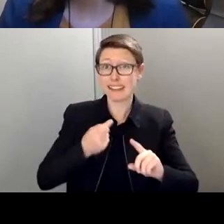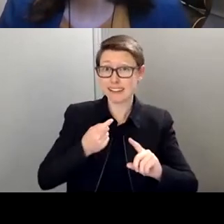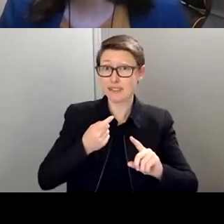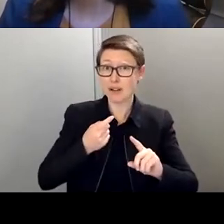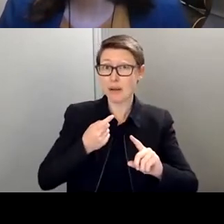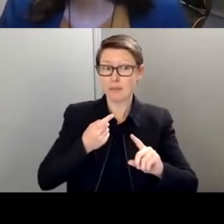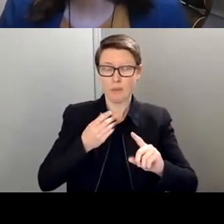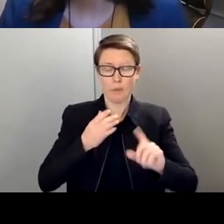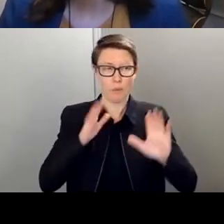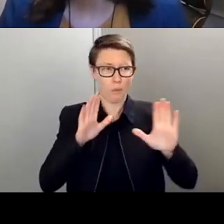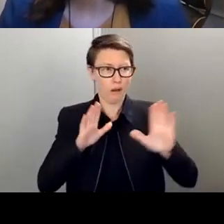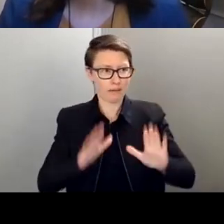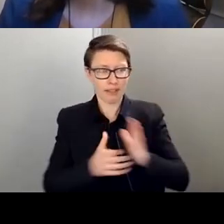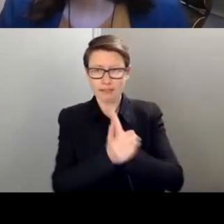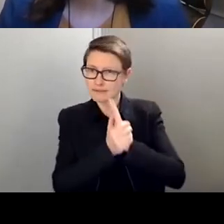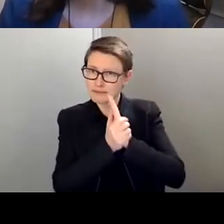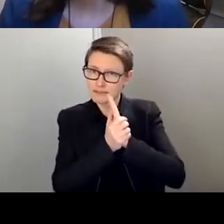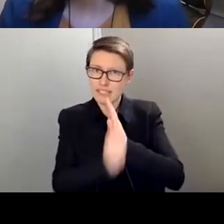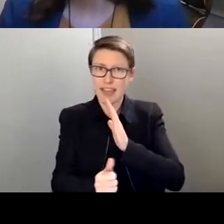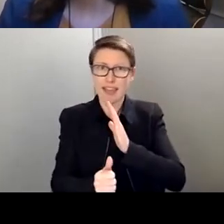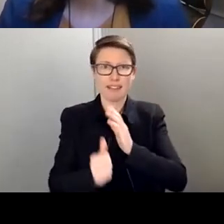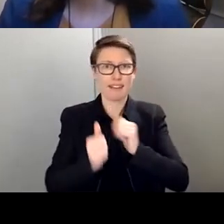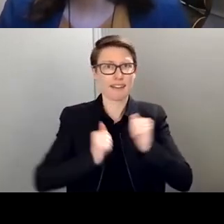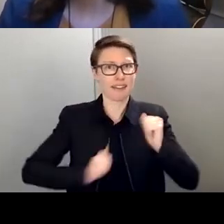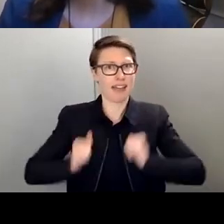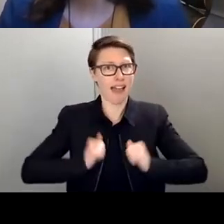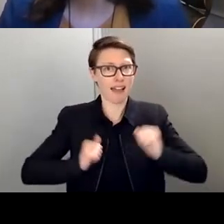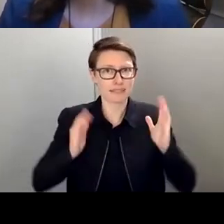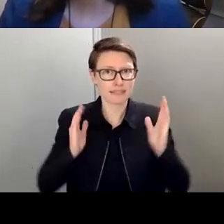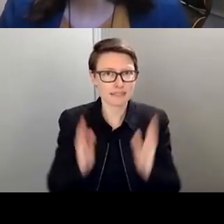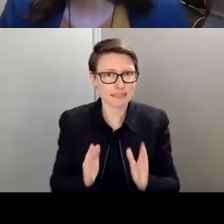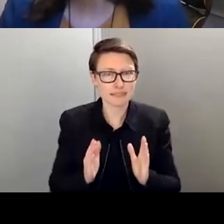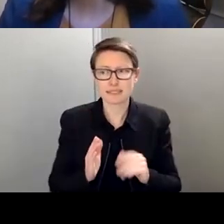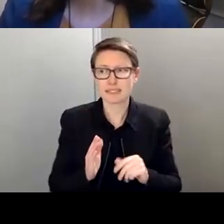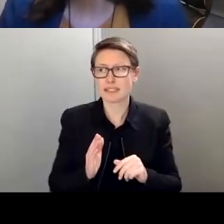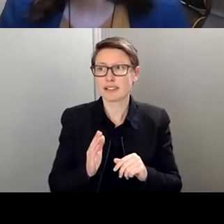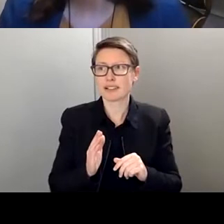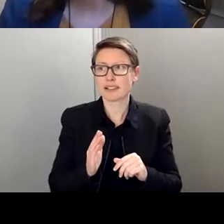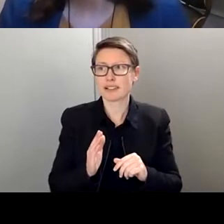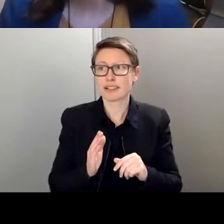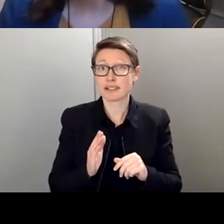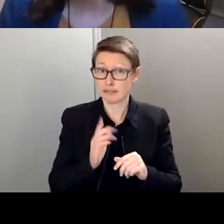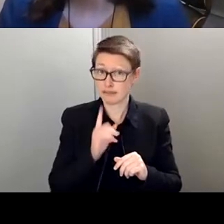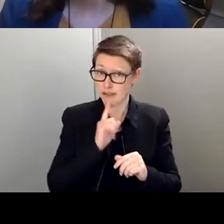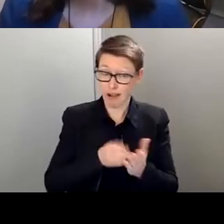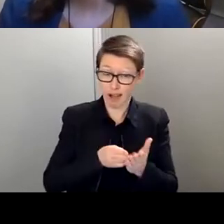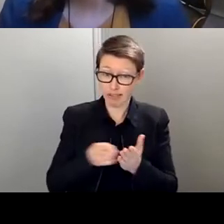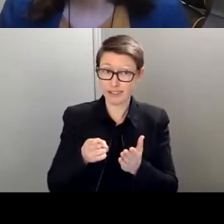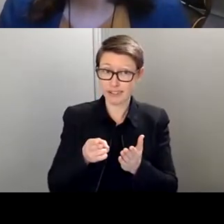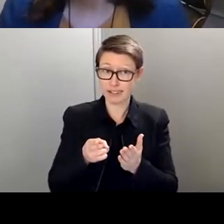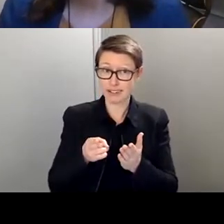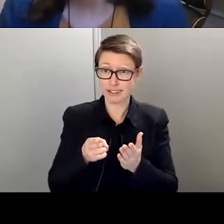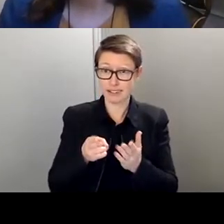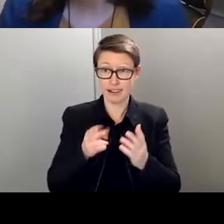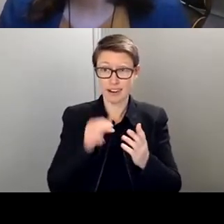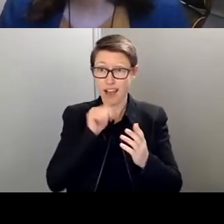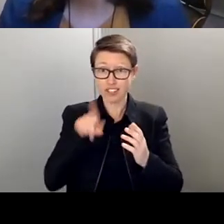casts with, you know, again, authenticity both in front of and behind the